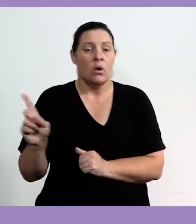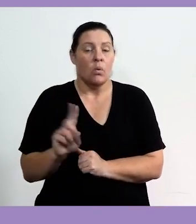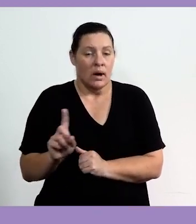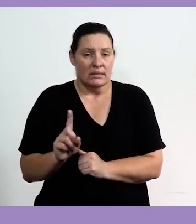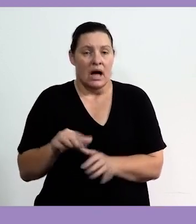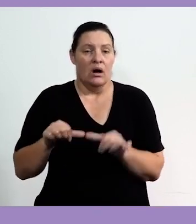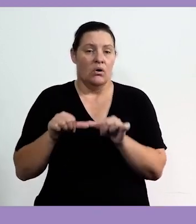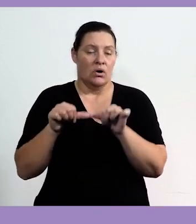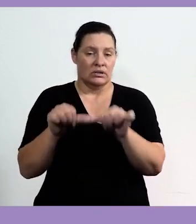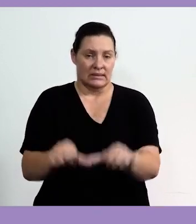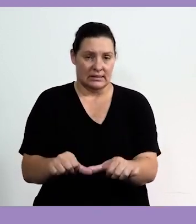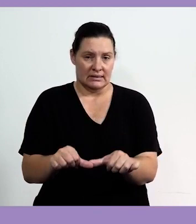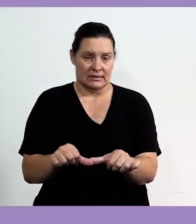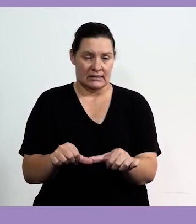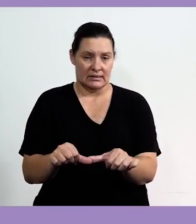what is our